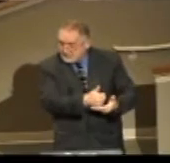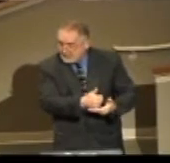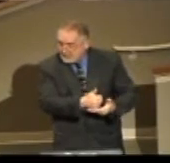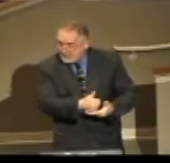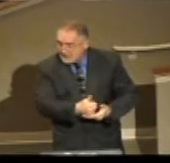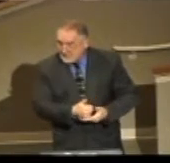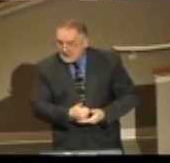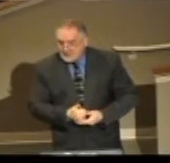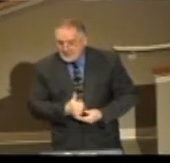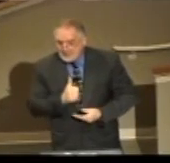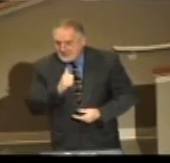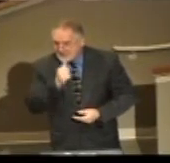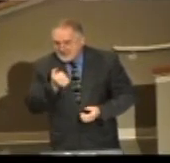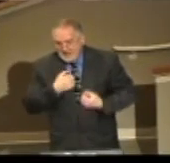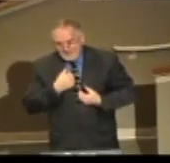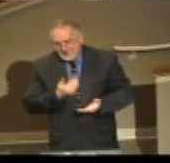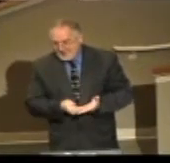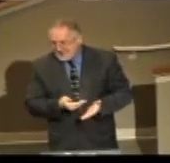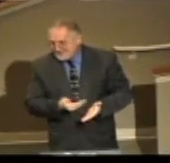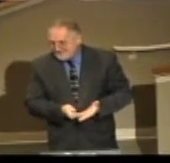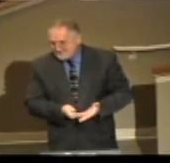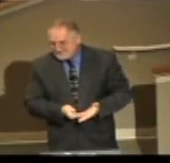We did not have two pennies to rub together to our name.